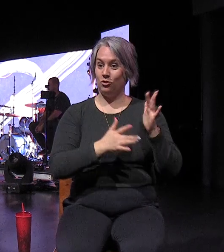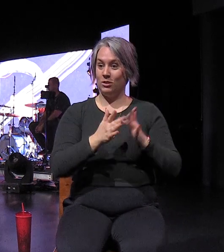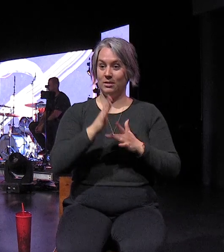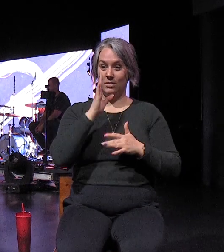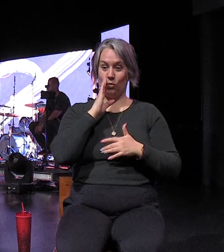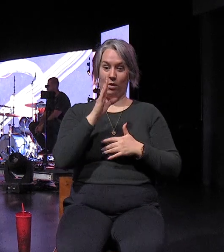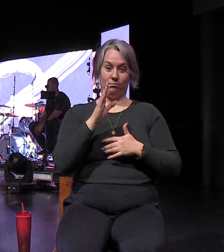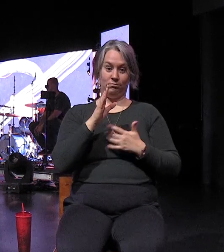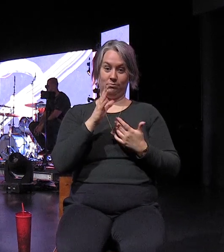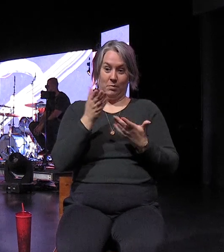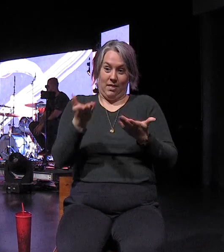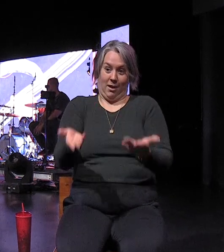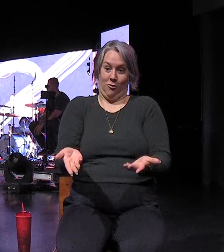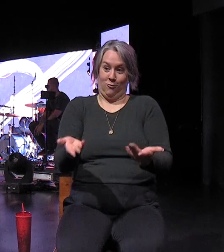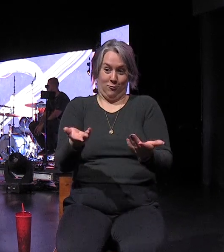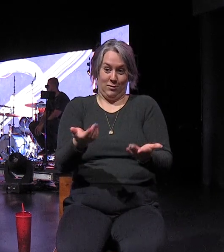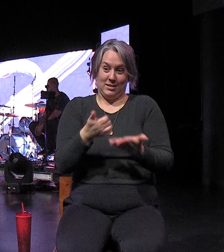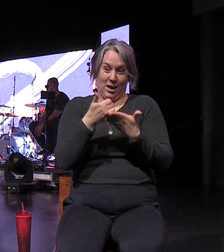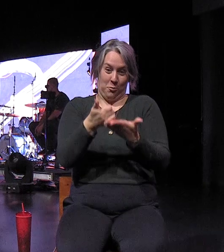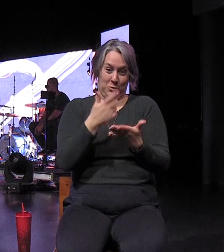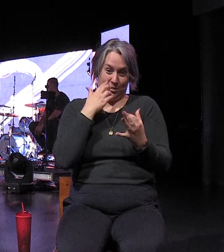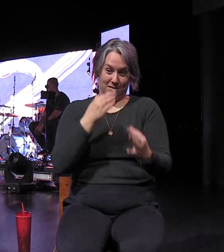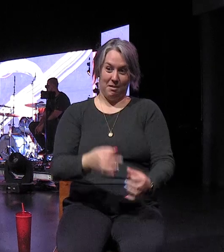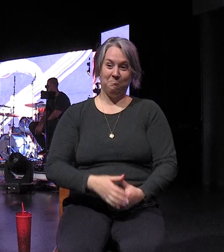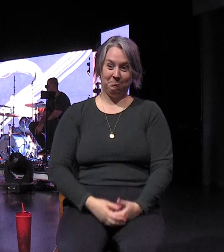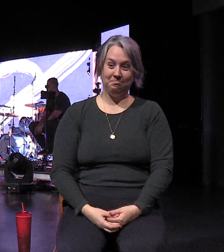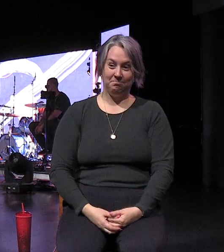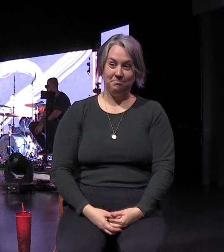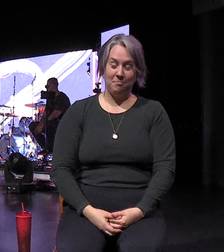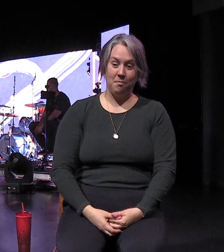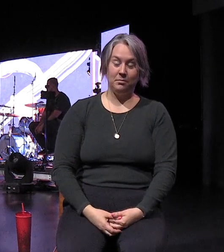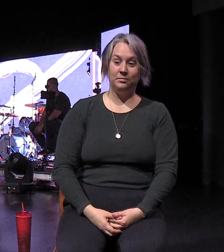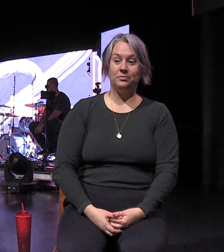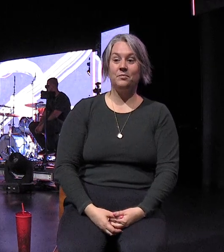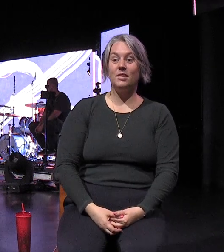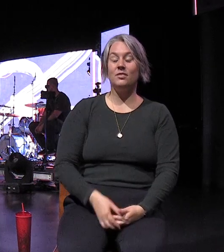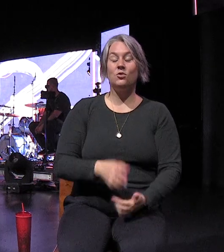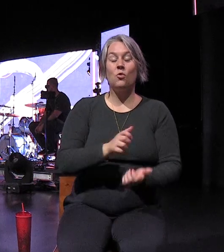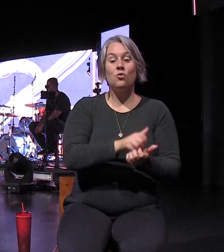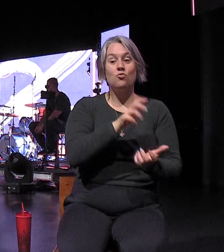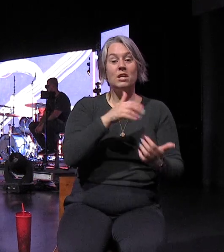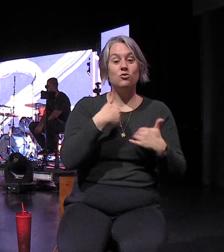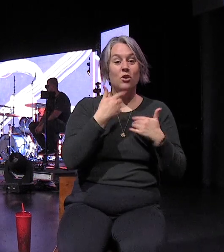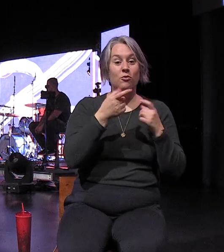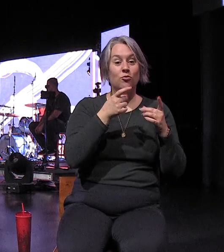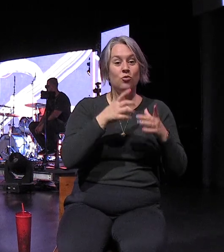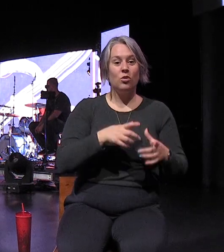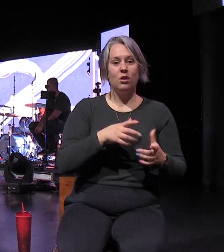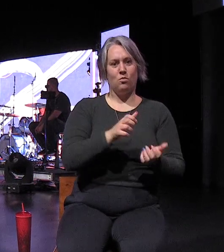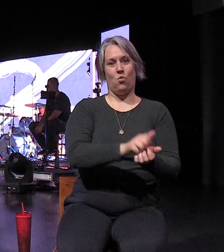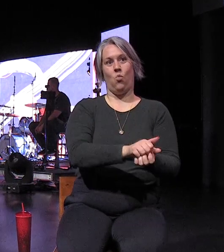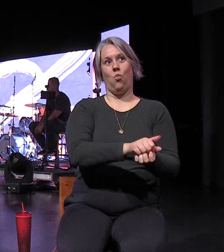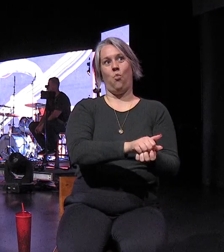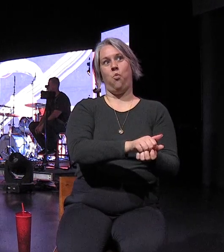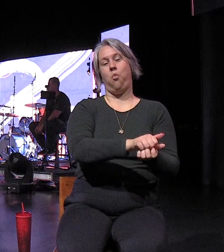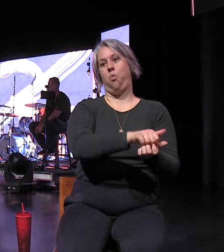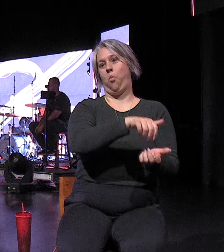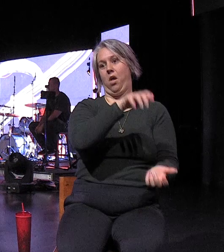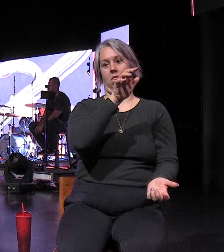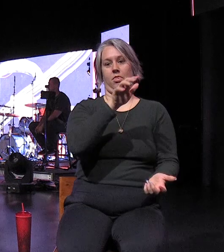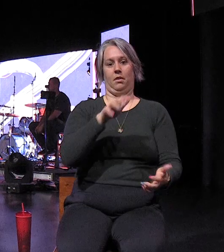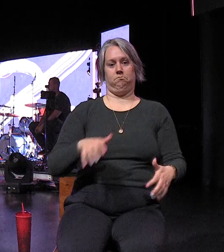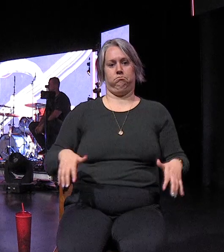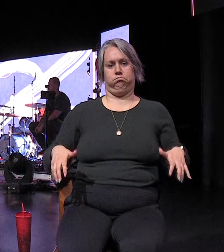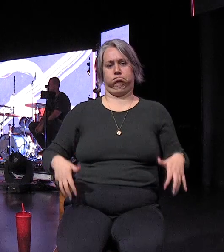there. For the rich young ruler, his one thing was his wealth. The Bible says he was very wealthy. It was his